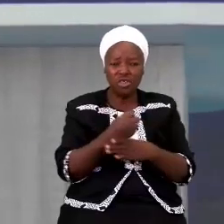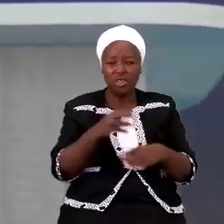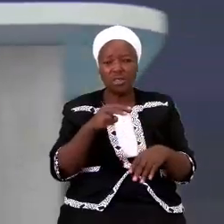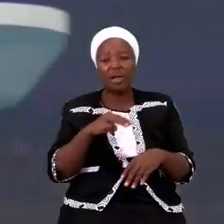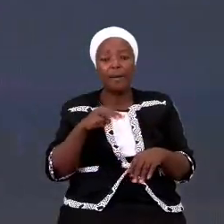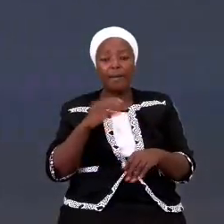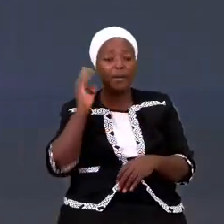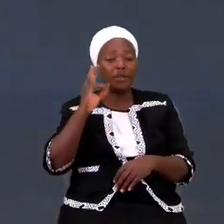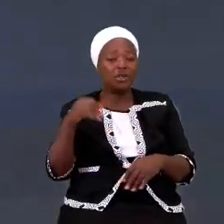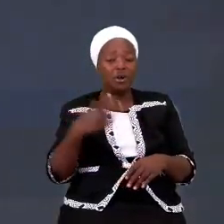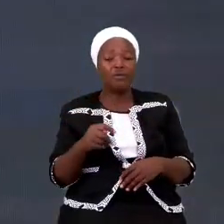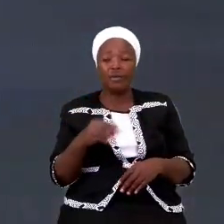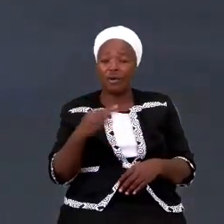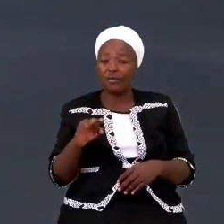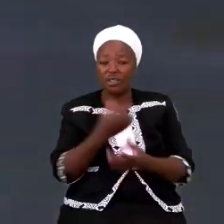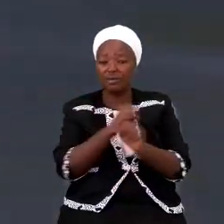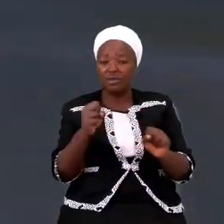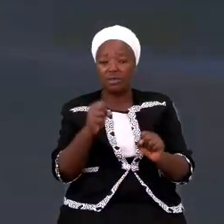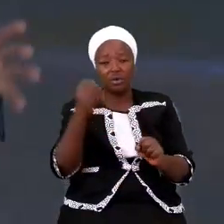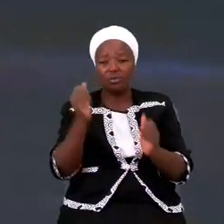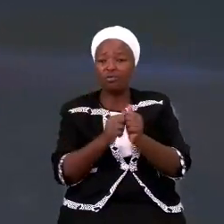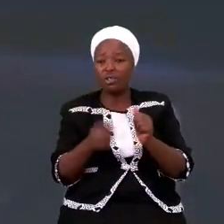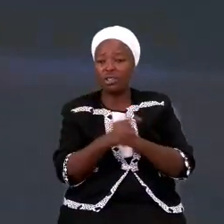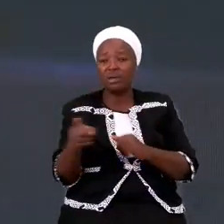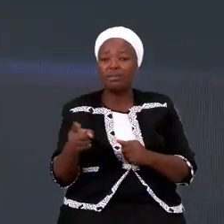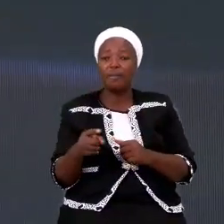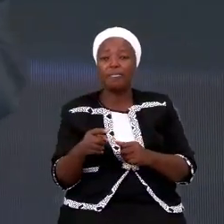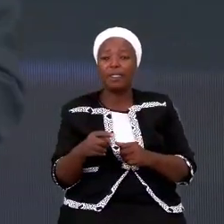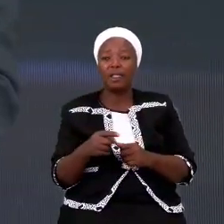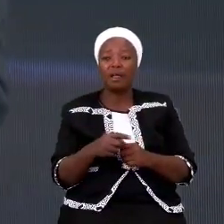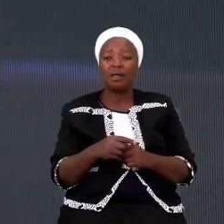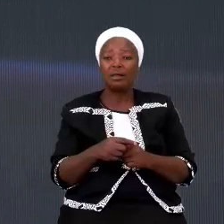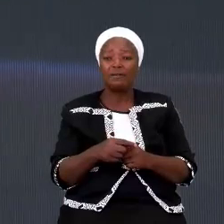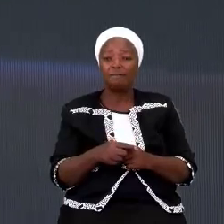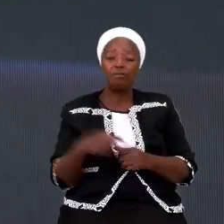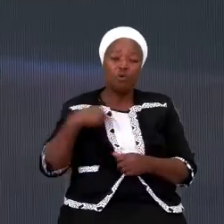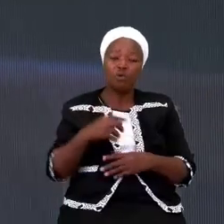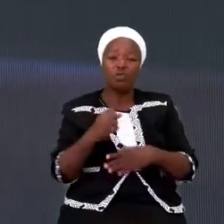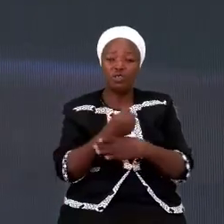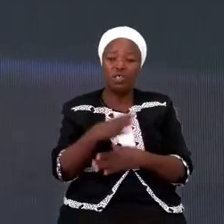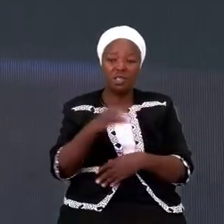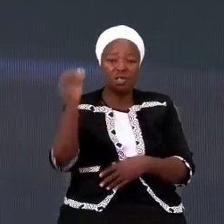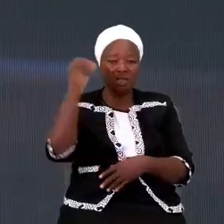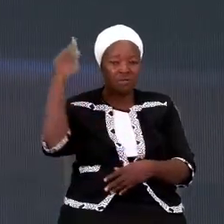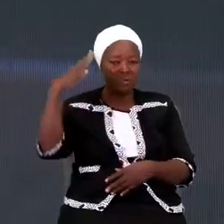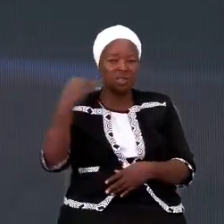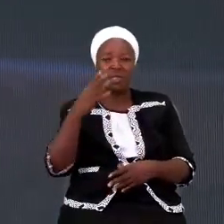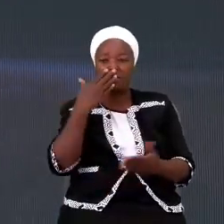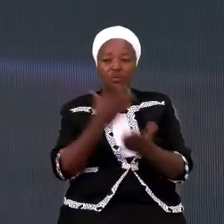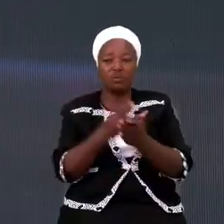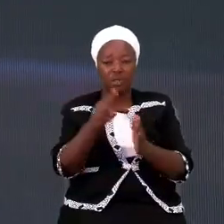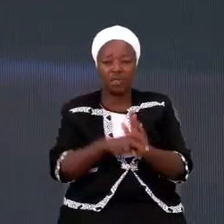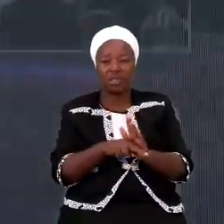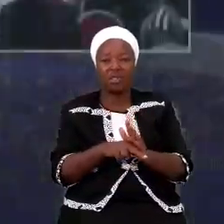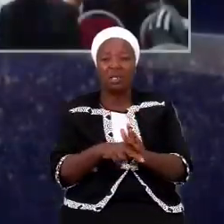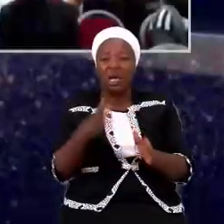grace, the goodness, and the glory that we have seen of the Lord and from the Lord, we